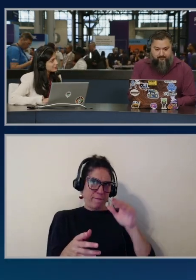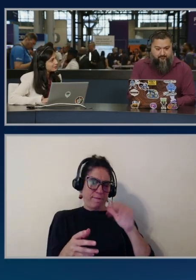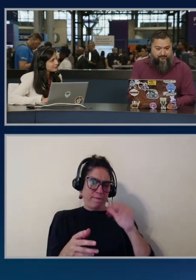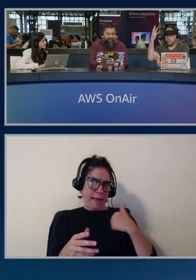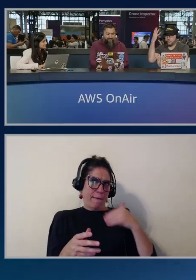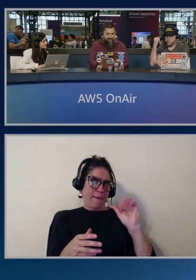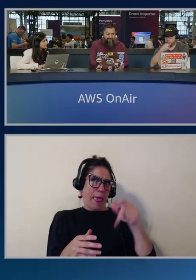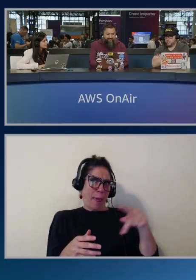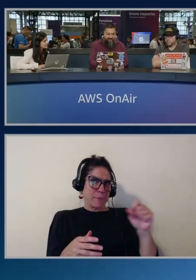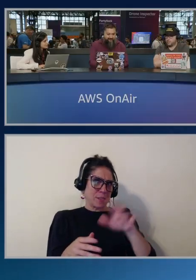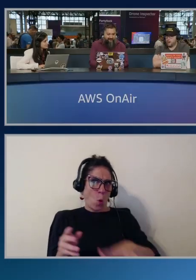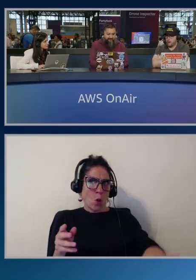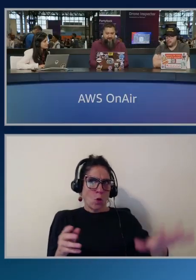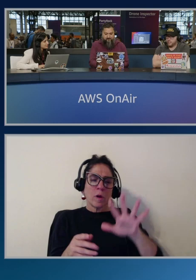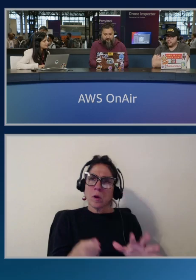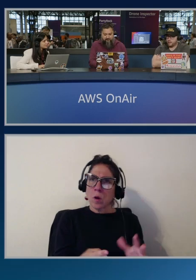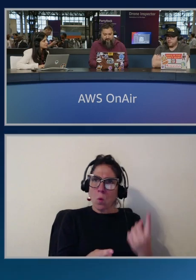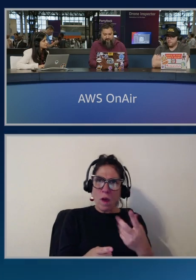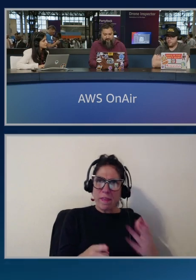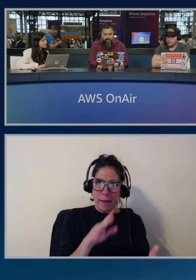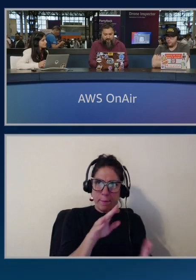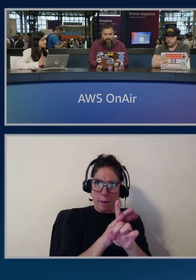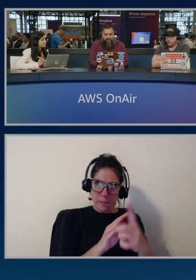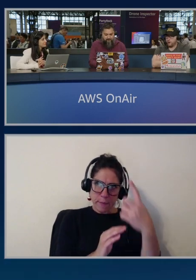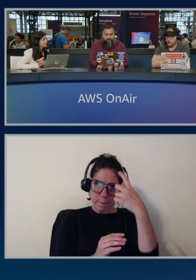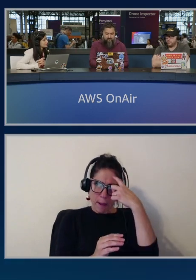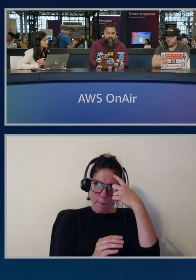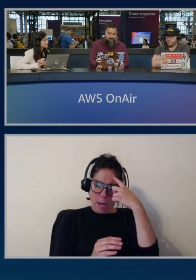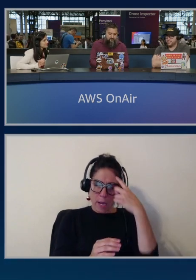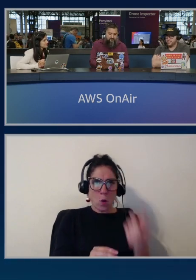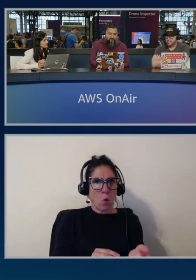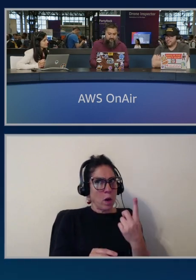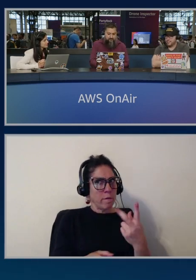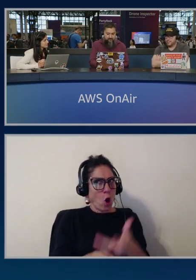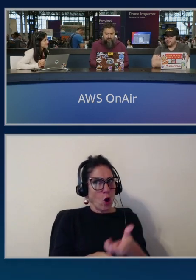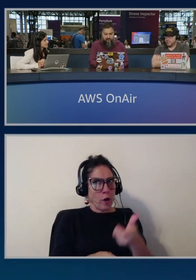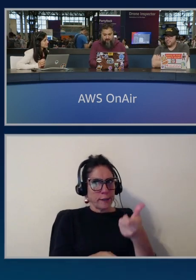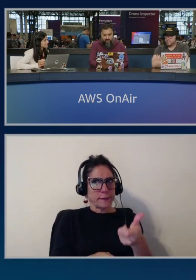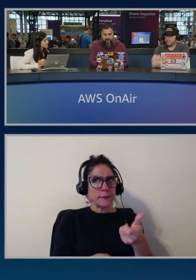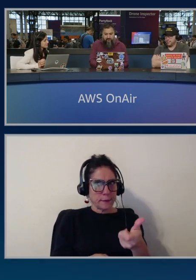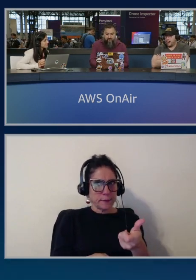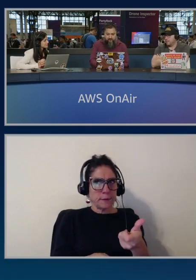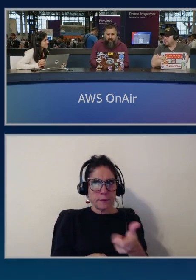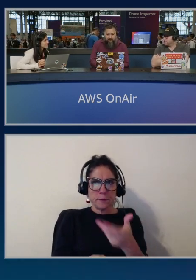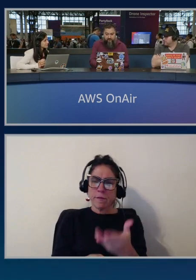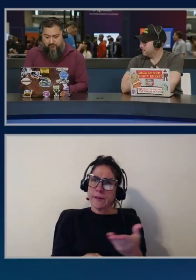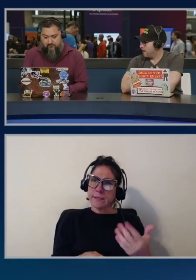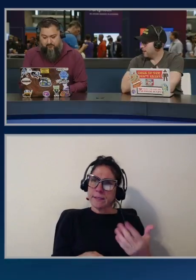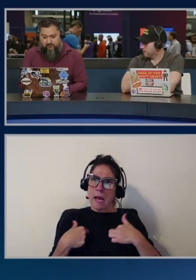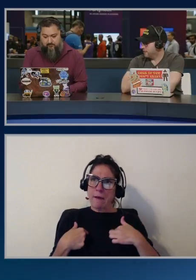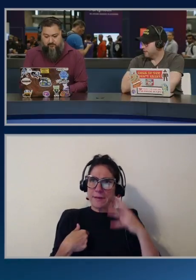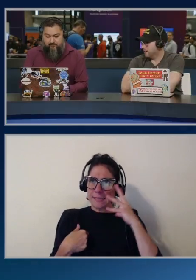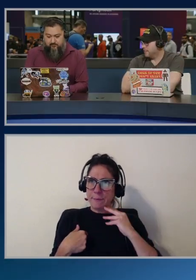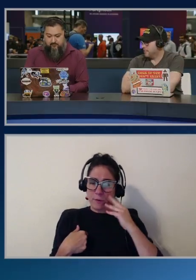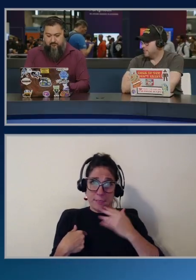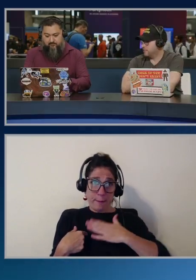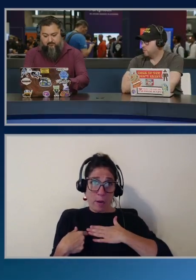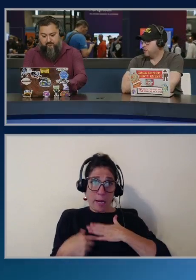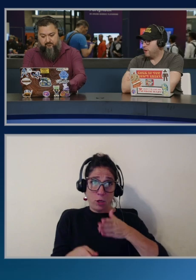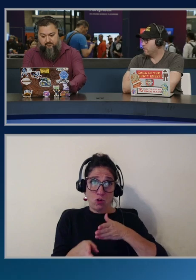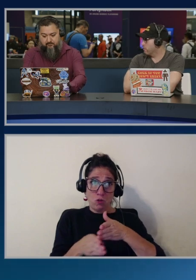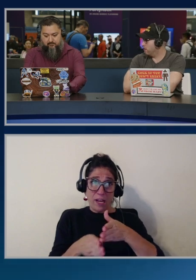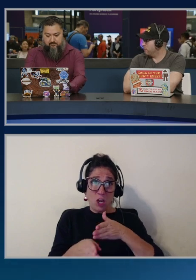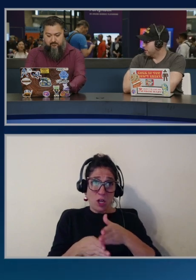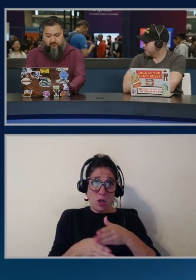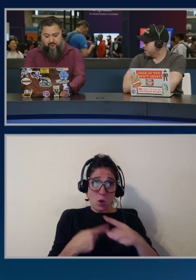was going to say one of the things that springs to my mind is, one of the hardest things that I've experienced in my career is